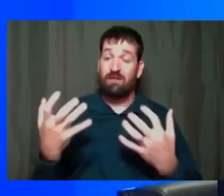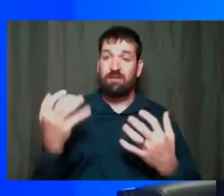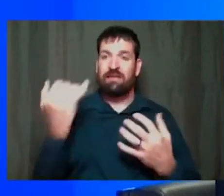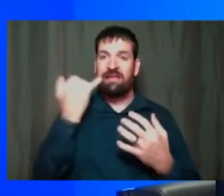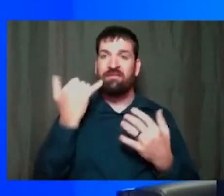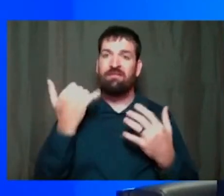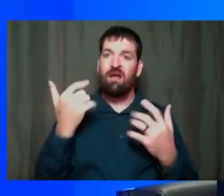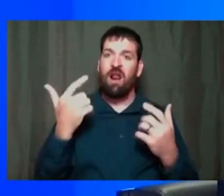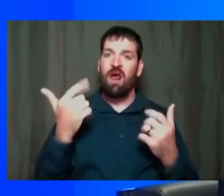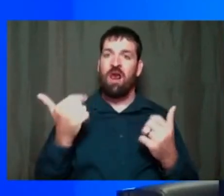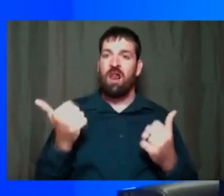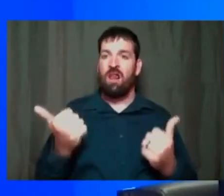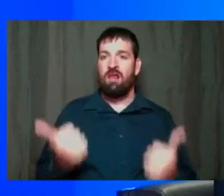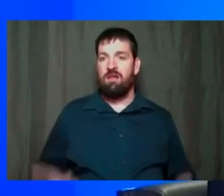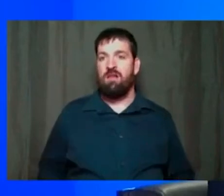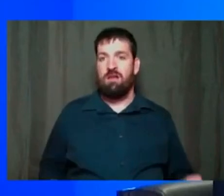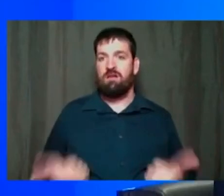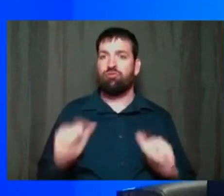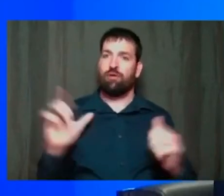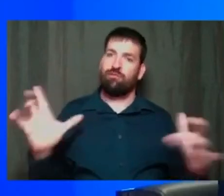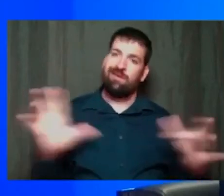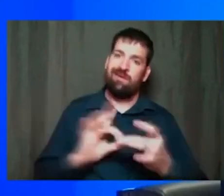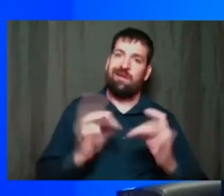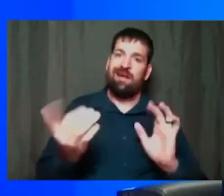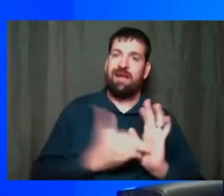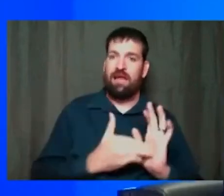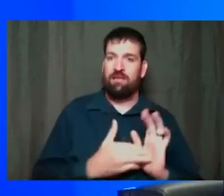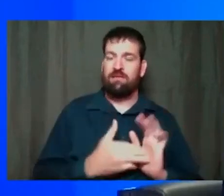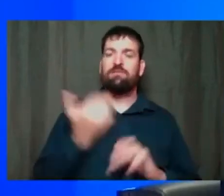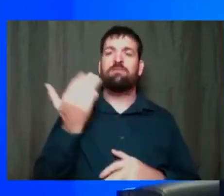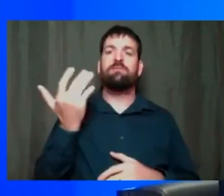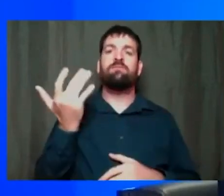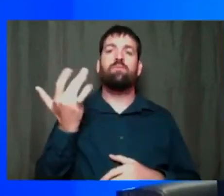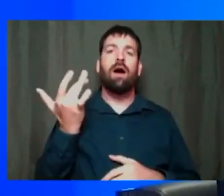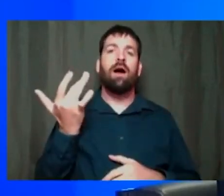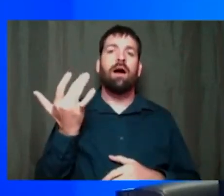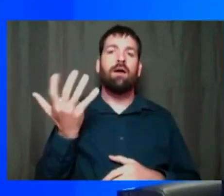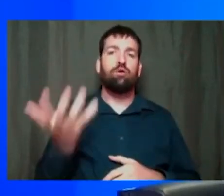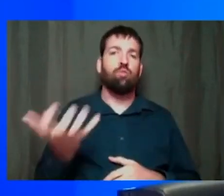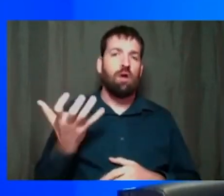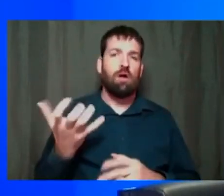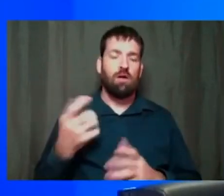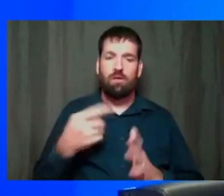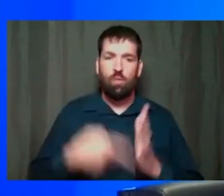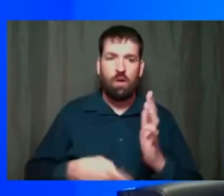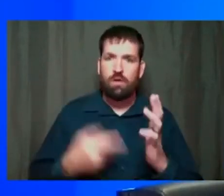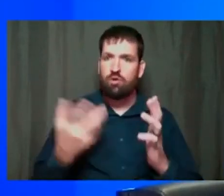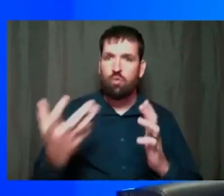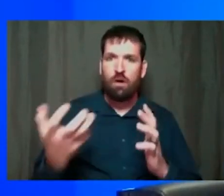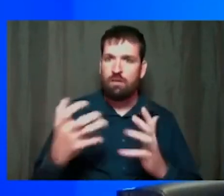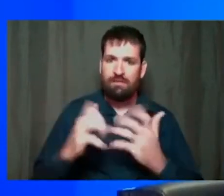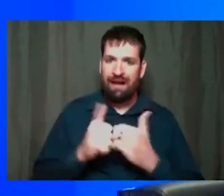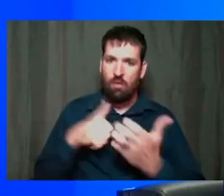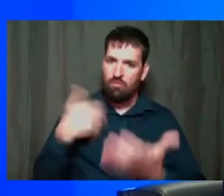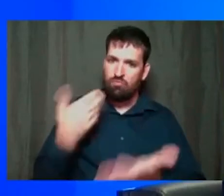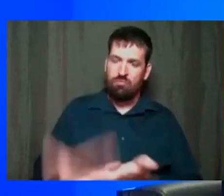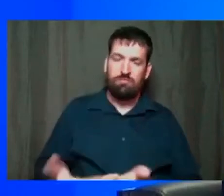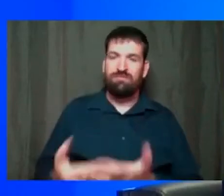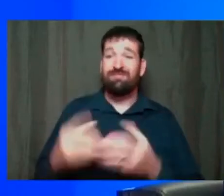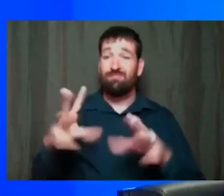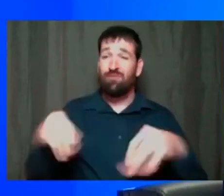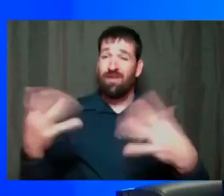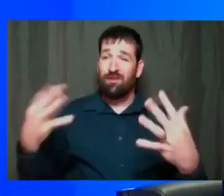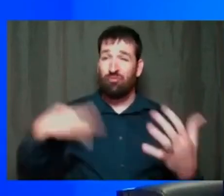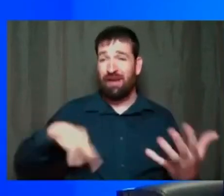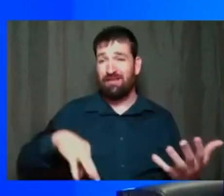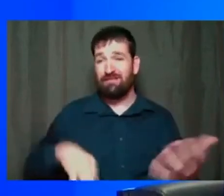about trying to reconnect with why you wanted it, what it is, how you got there, and give yourself credit for that. And if it's